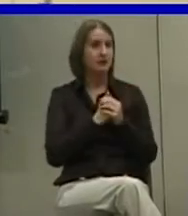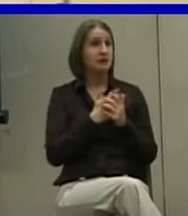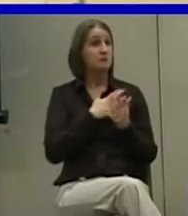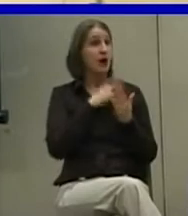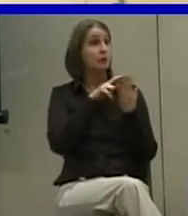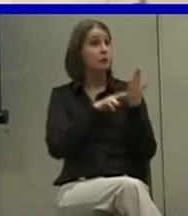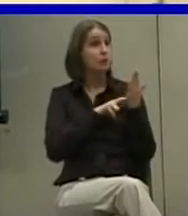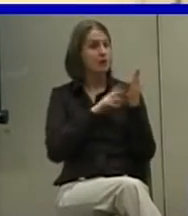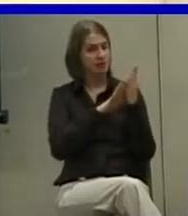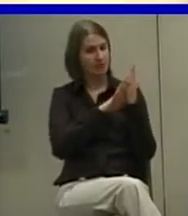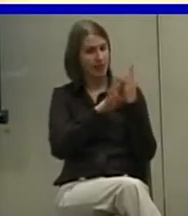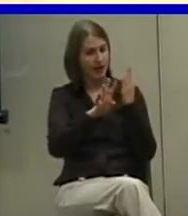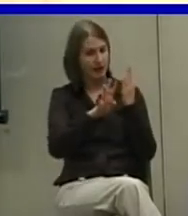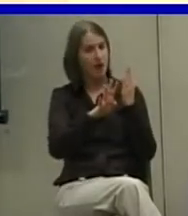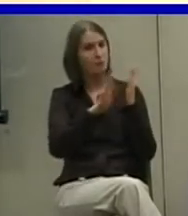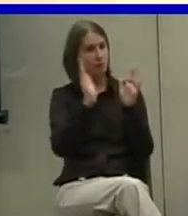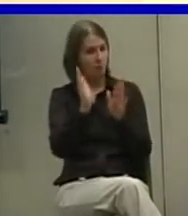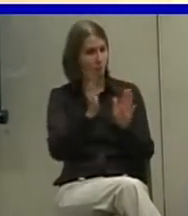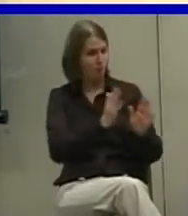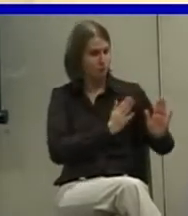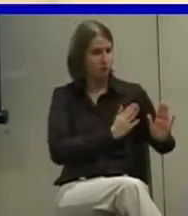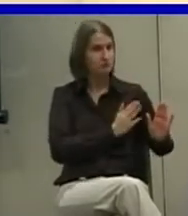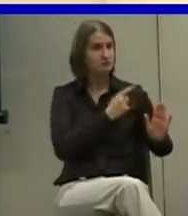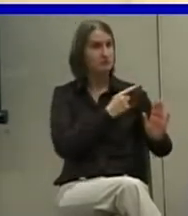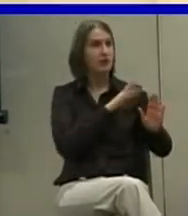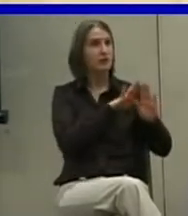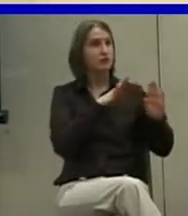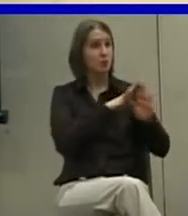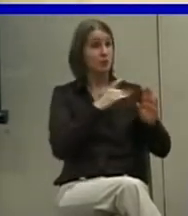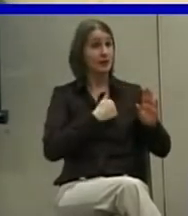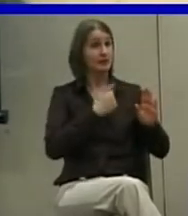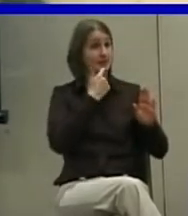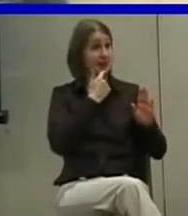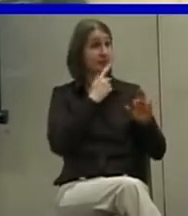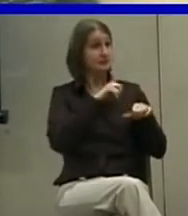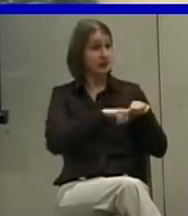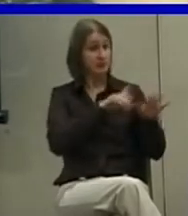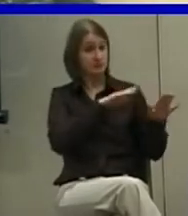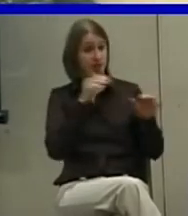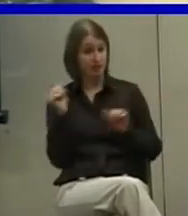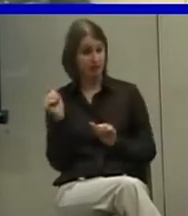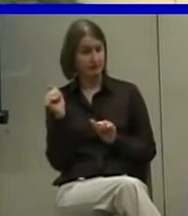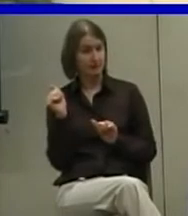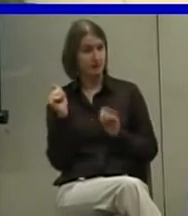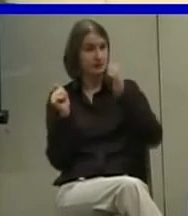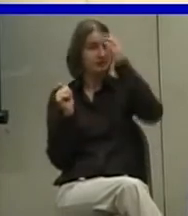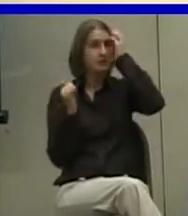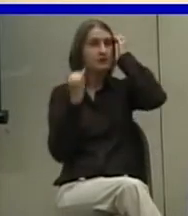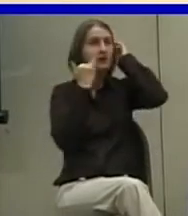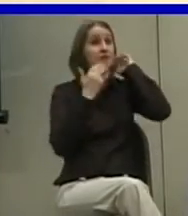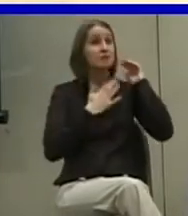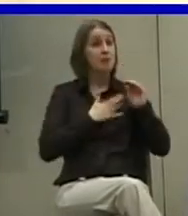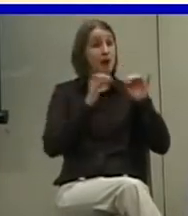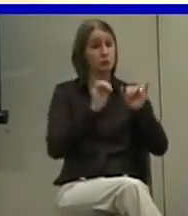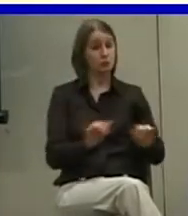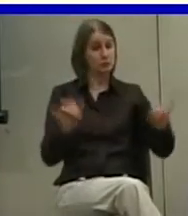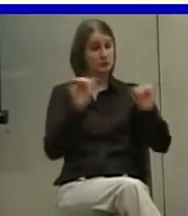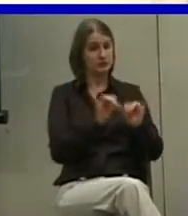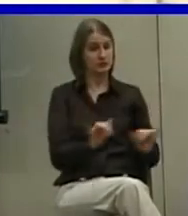an orderly manner at the door when I say it's time to go somewhere. If my